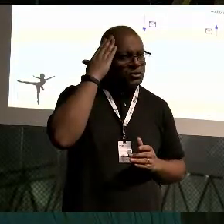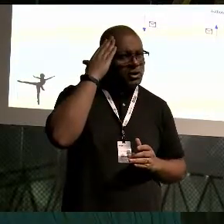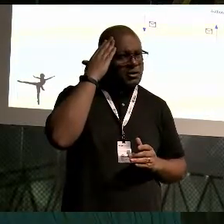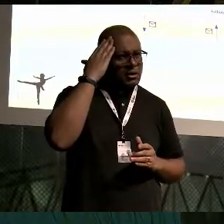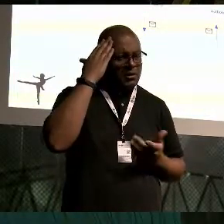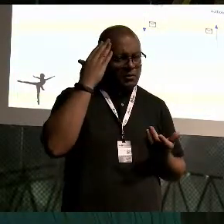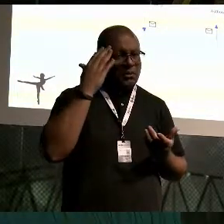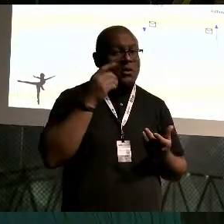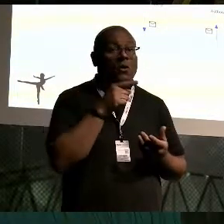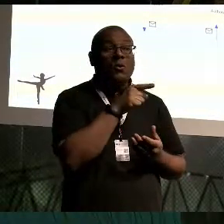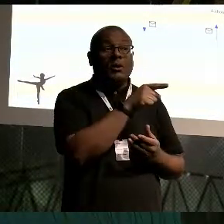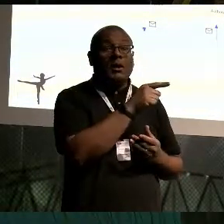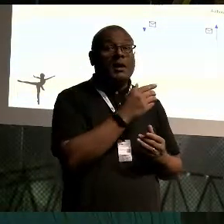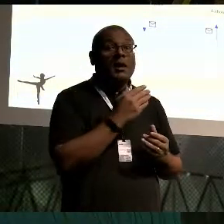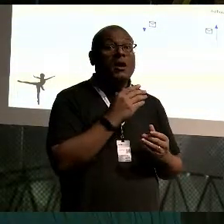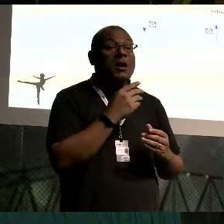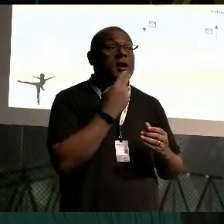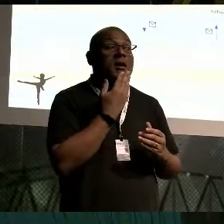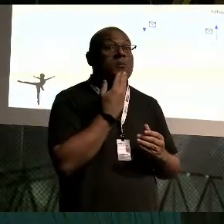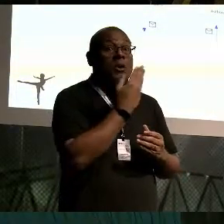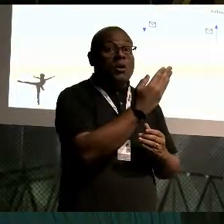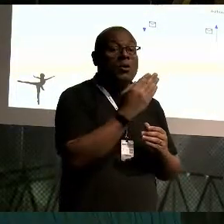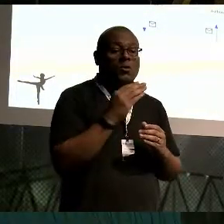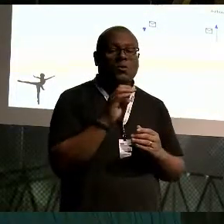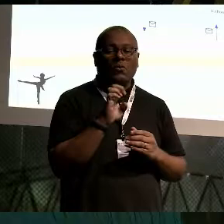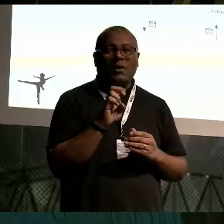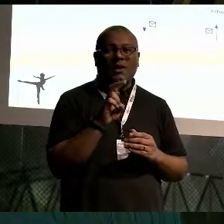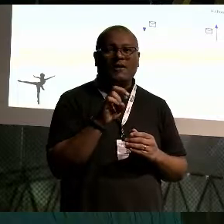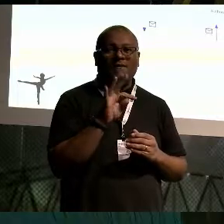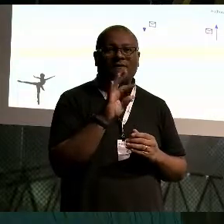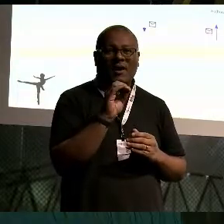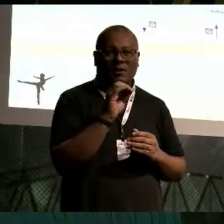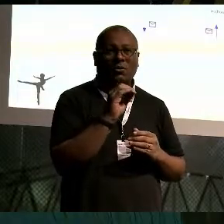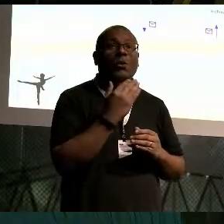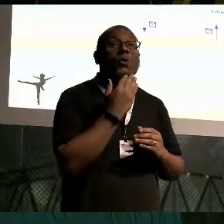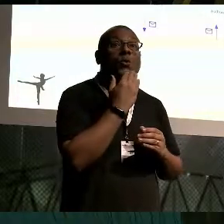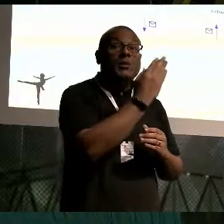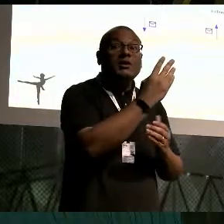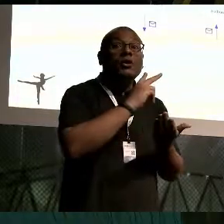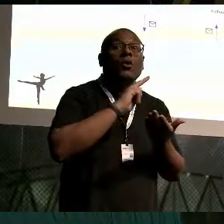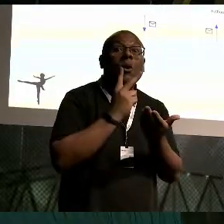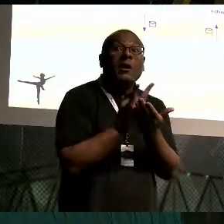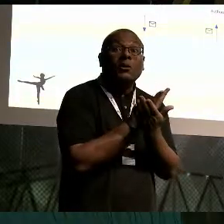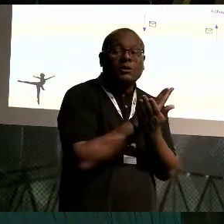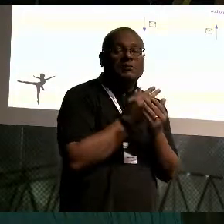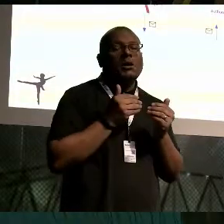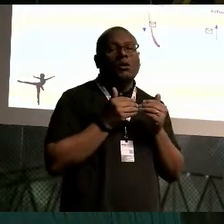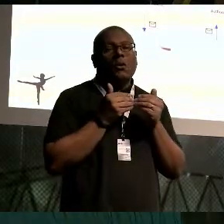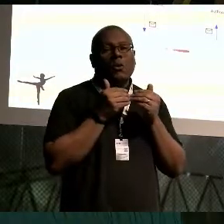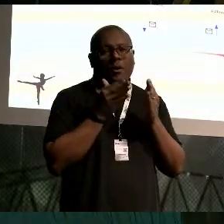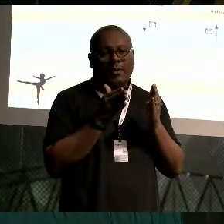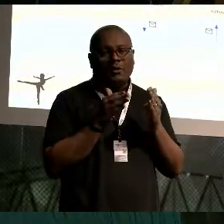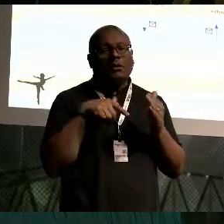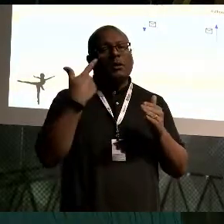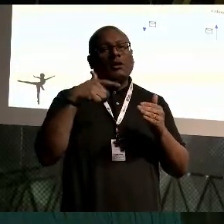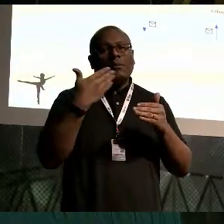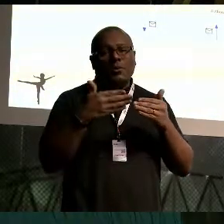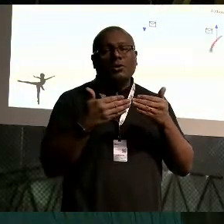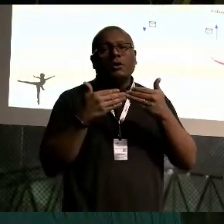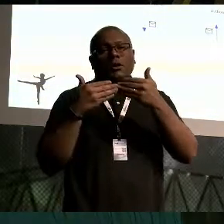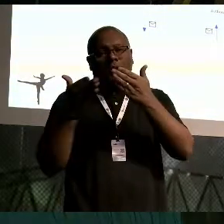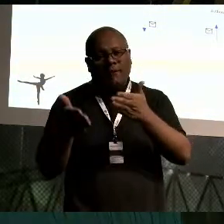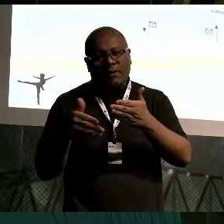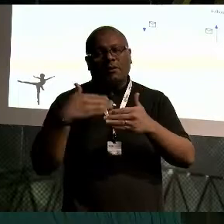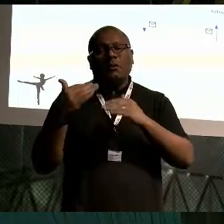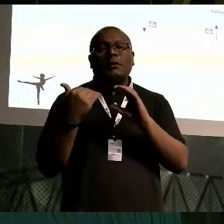request, and it will create an event called maybe order request event, and it will send that event. There's